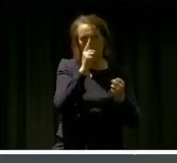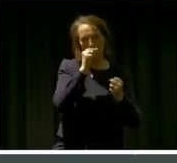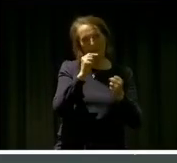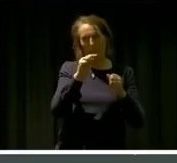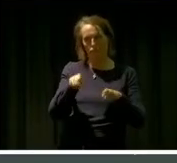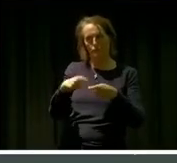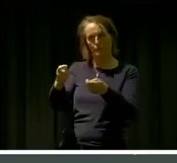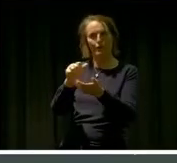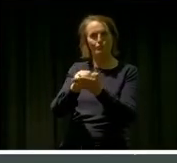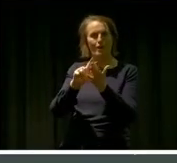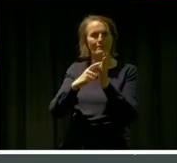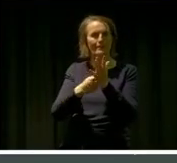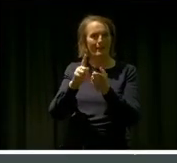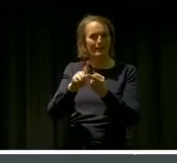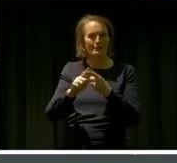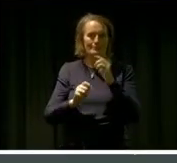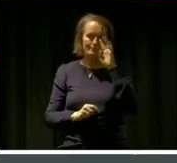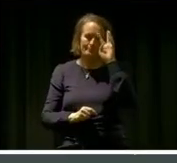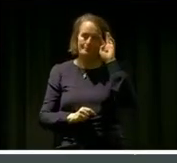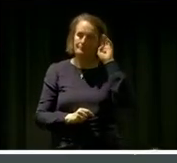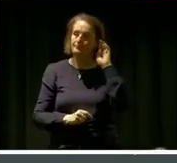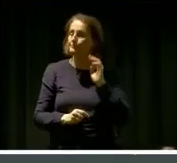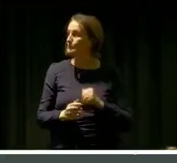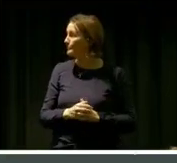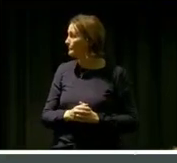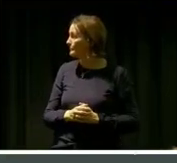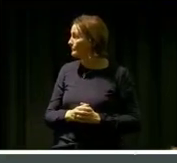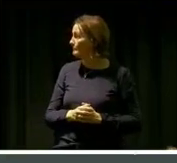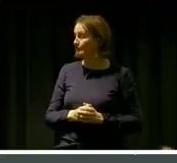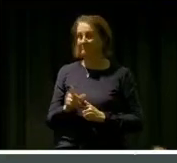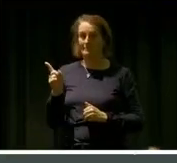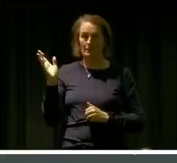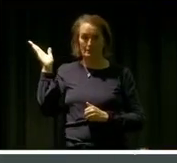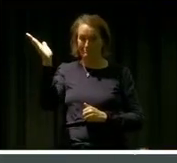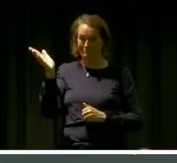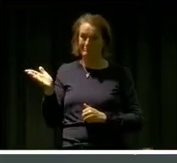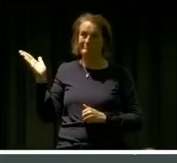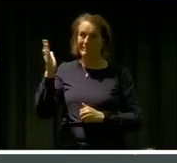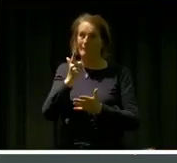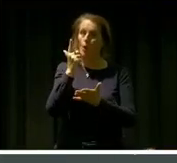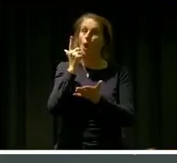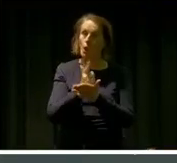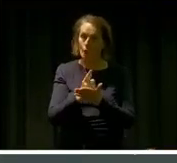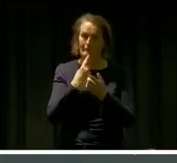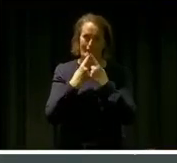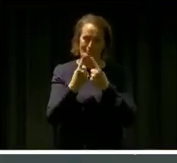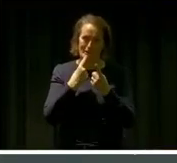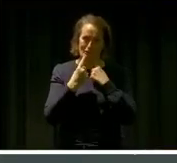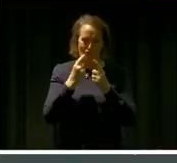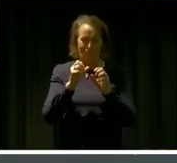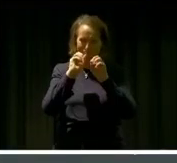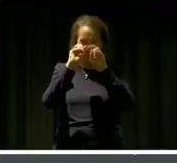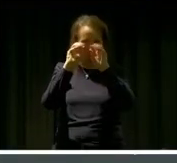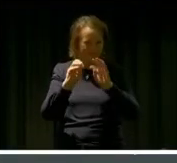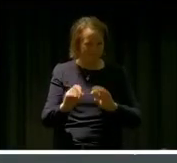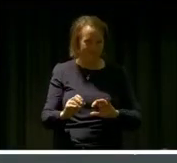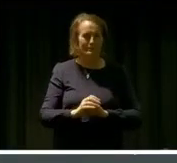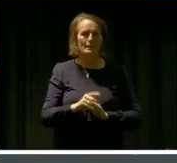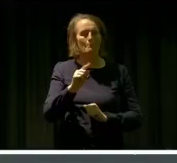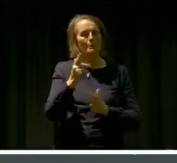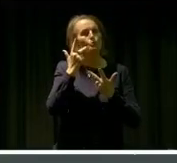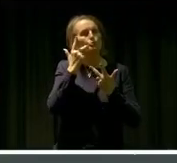I'd like to acknowledge up front that this slide is quite a busy slide. It is intended to show, it's just intended to show what the